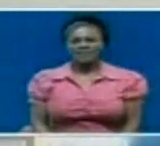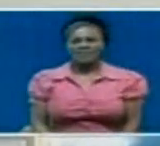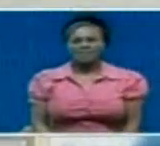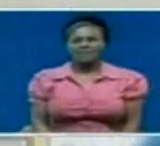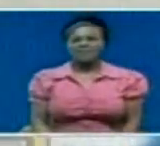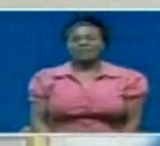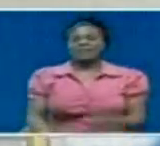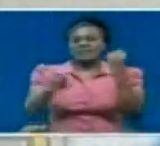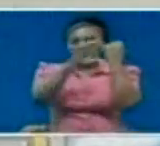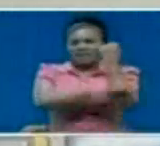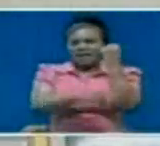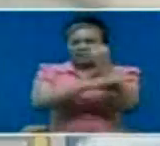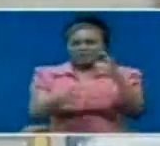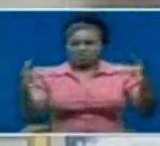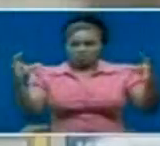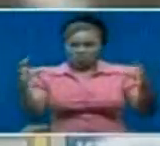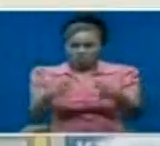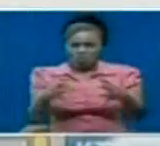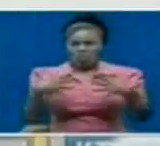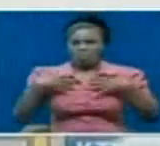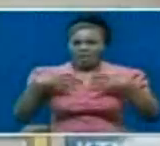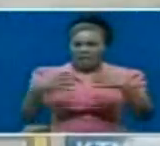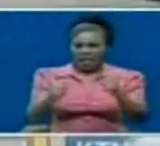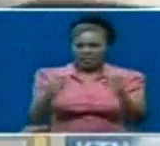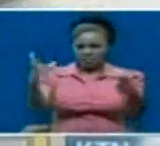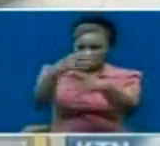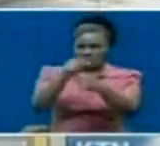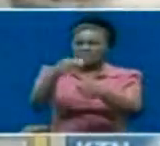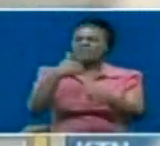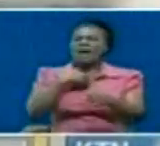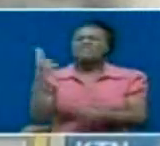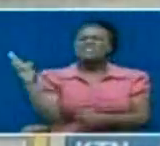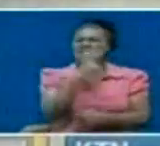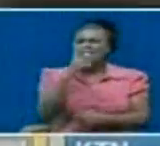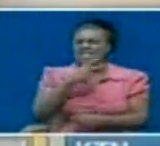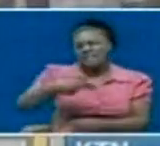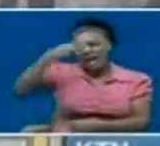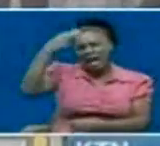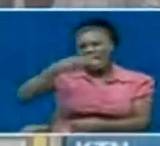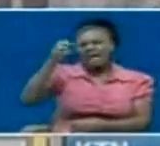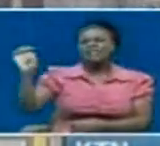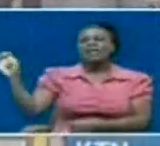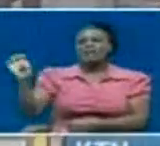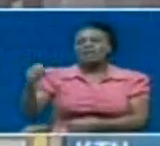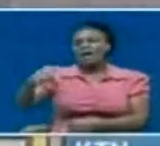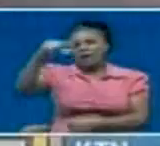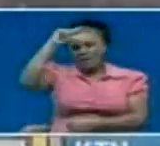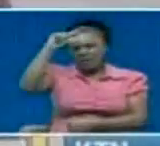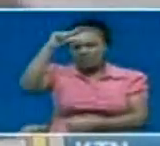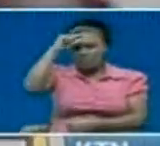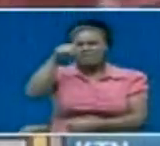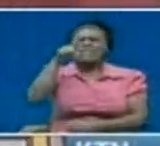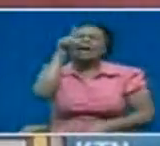With the country being categorized by the World Health Organization as a high-risk infection area for the Ebola virus, the government has come under